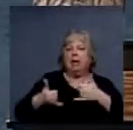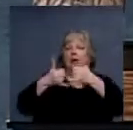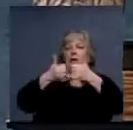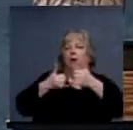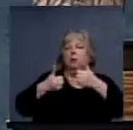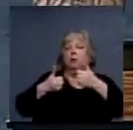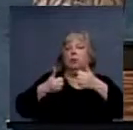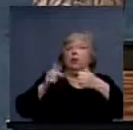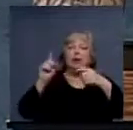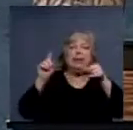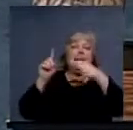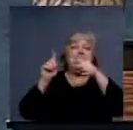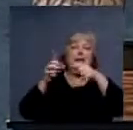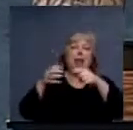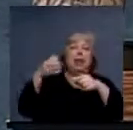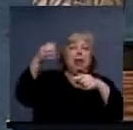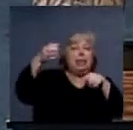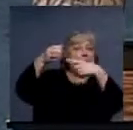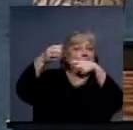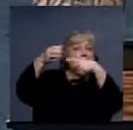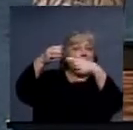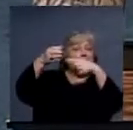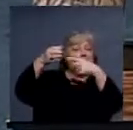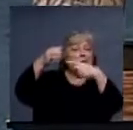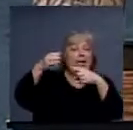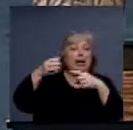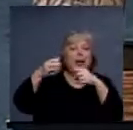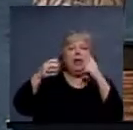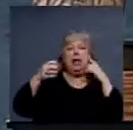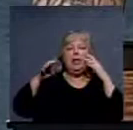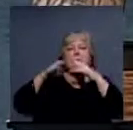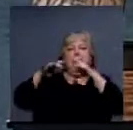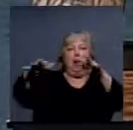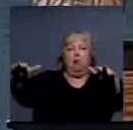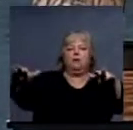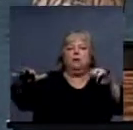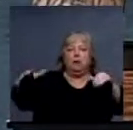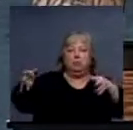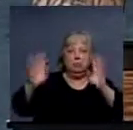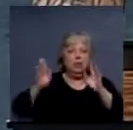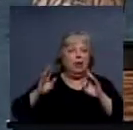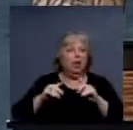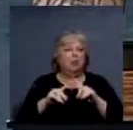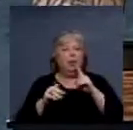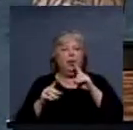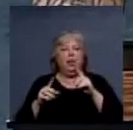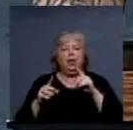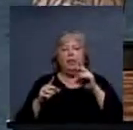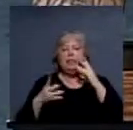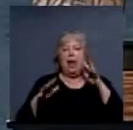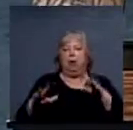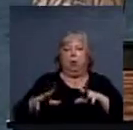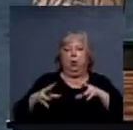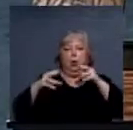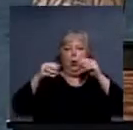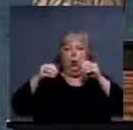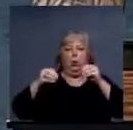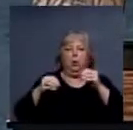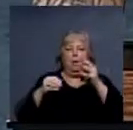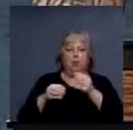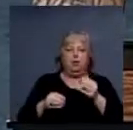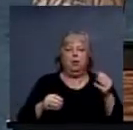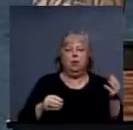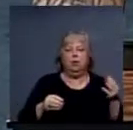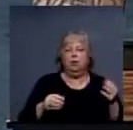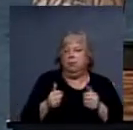attention, glass does transmit sound. And with a curtain or sound absorption material, most